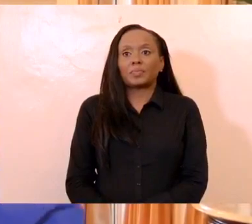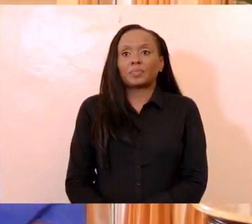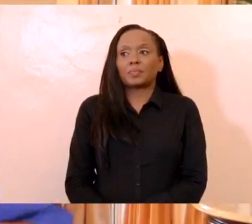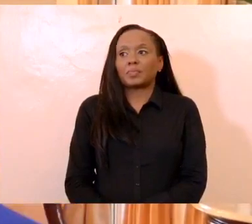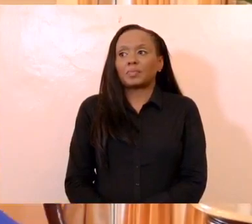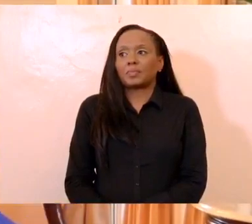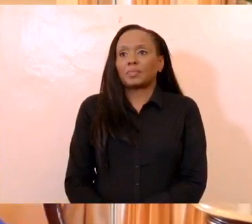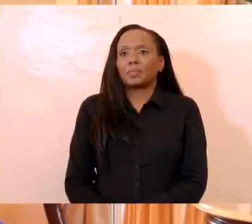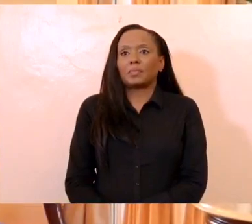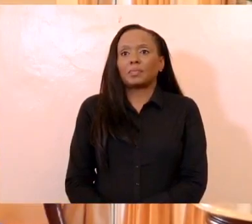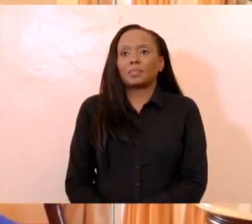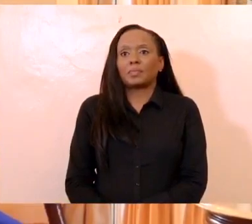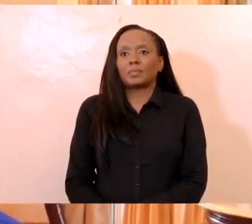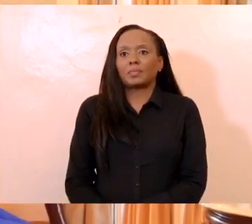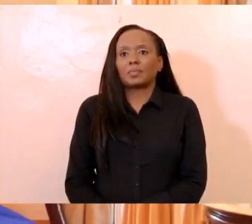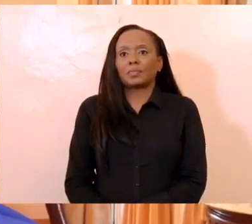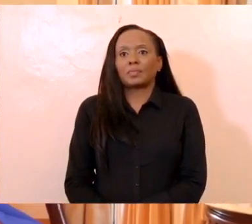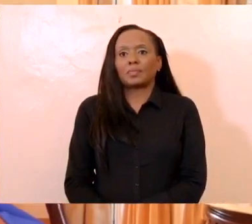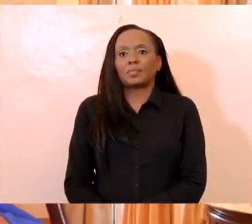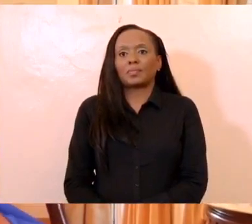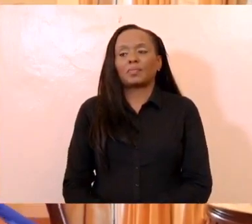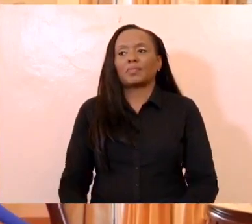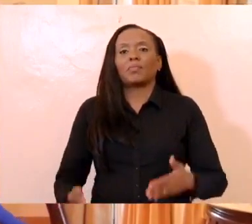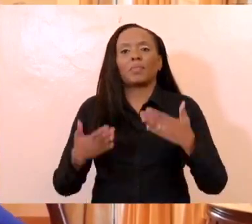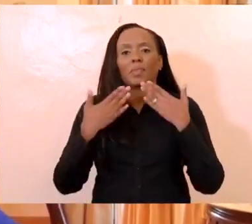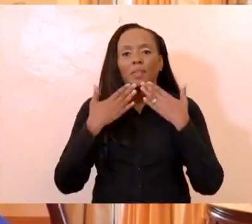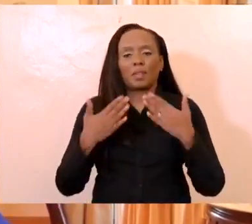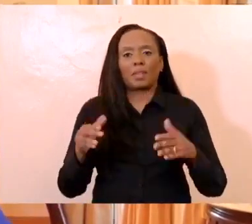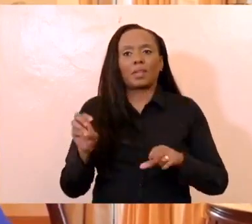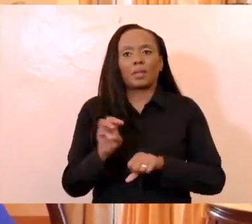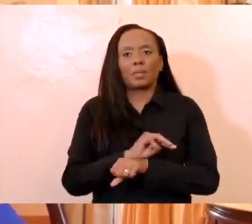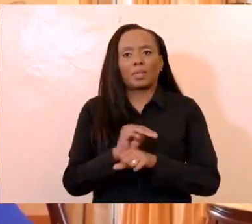Thank you very much, Minister.